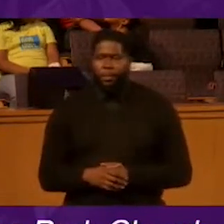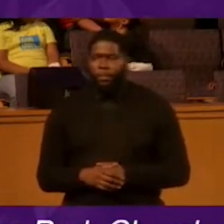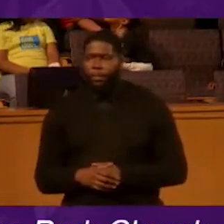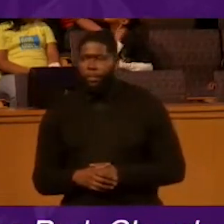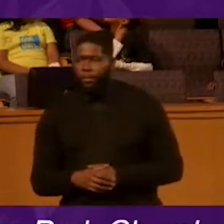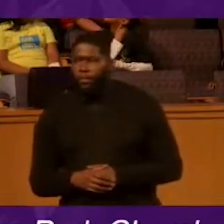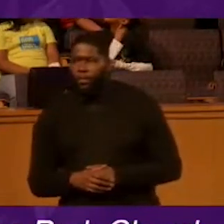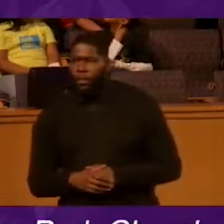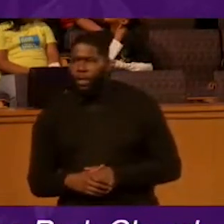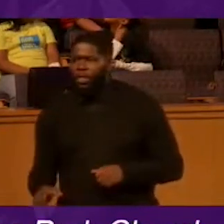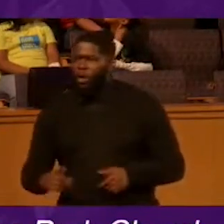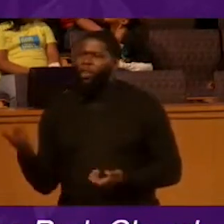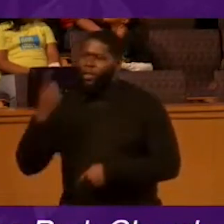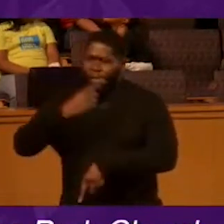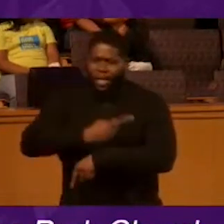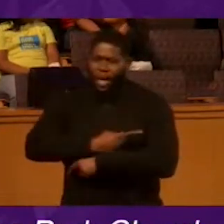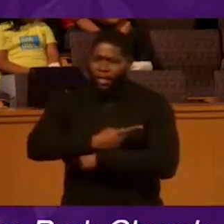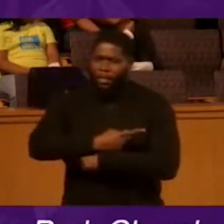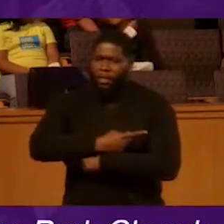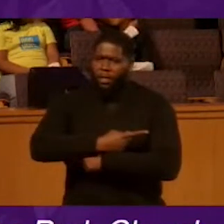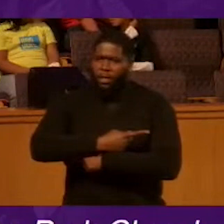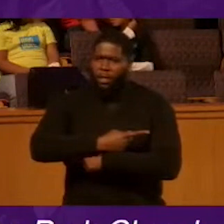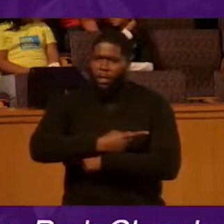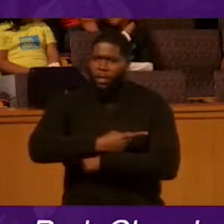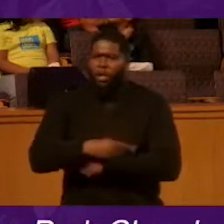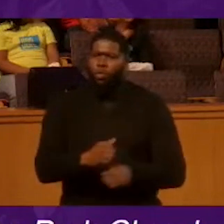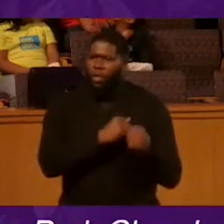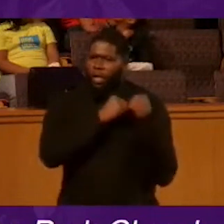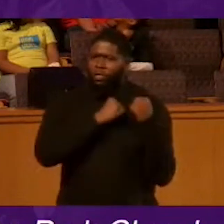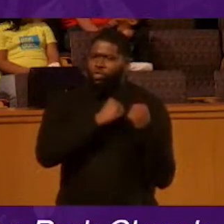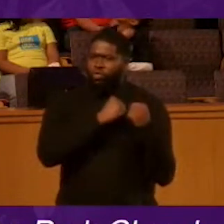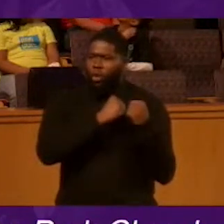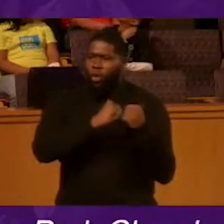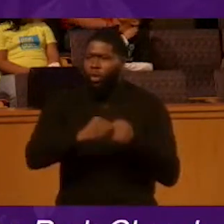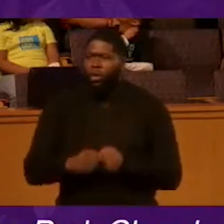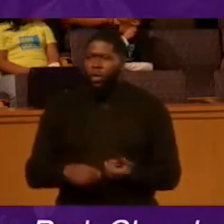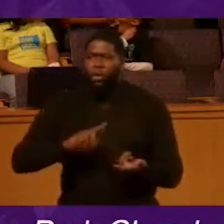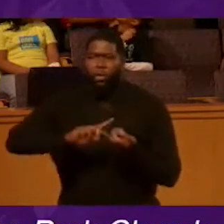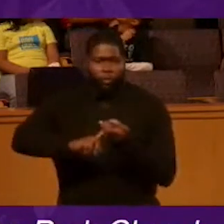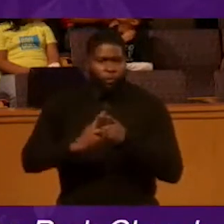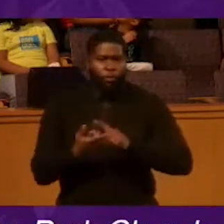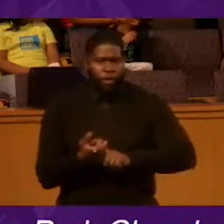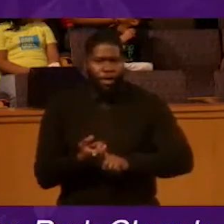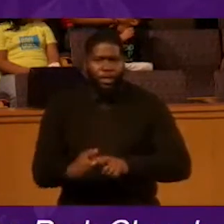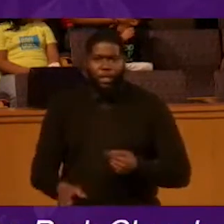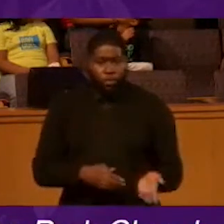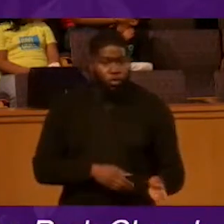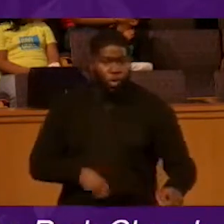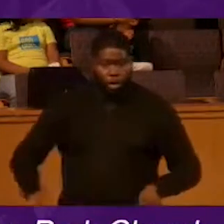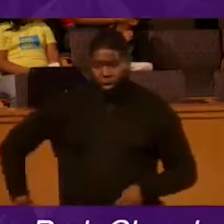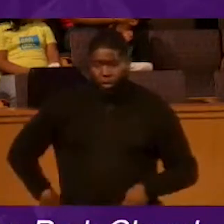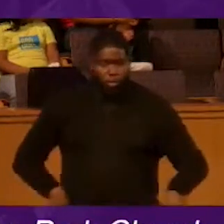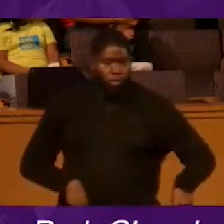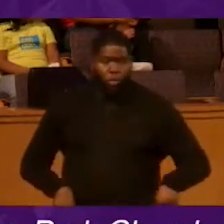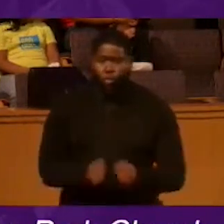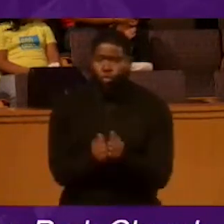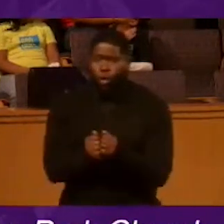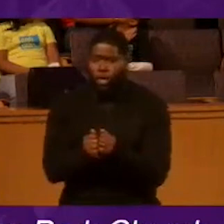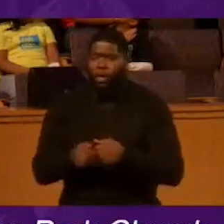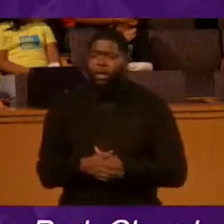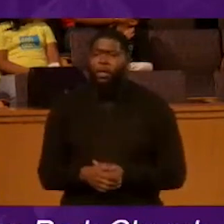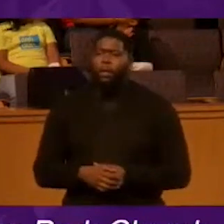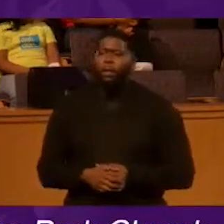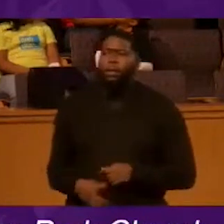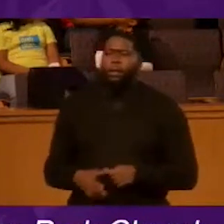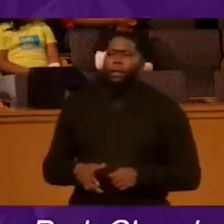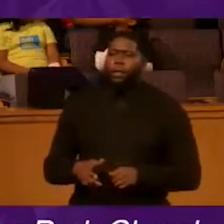And then there are other days when I have some strong sister girls who come alongside me. Some of them are pastors' wives. Some